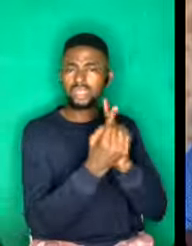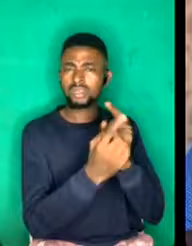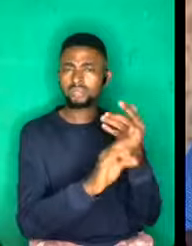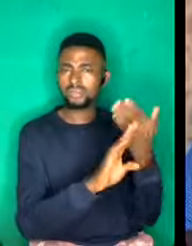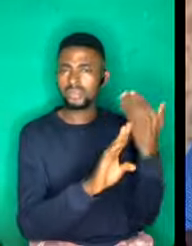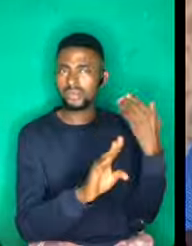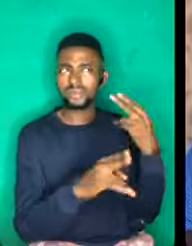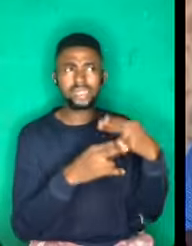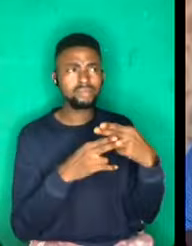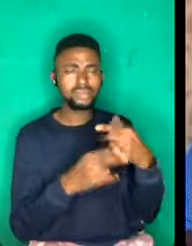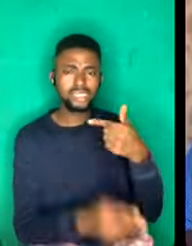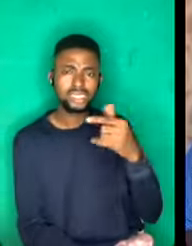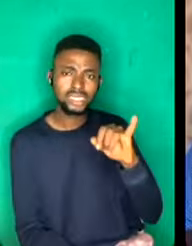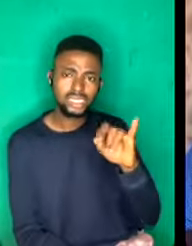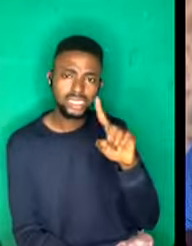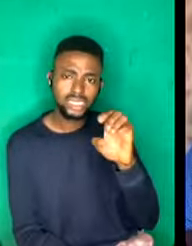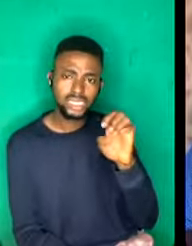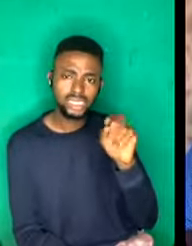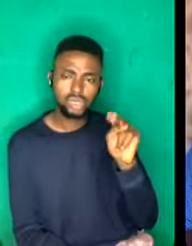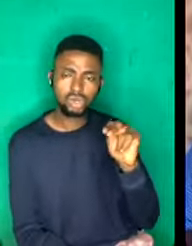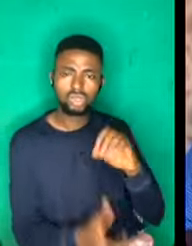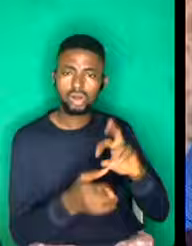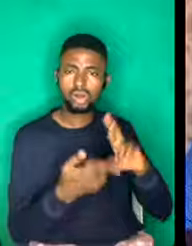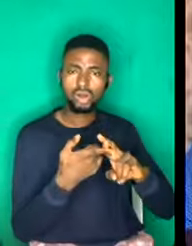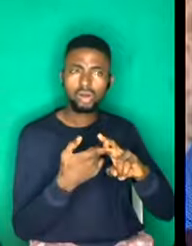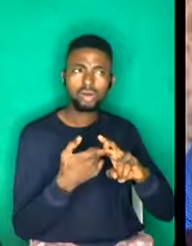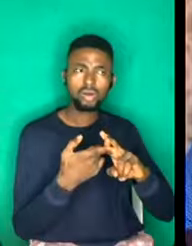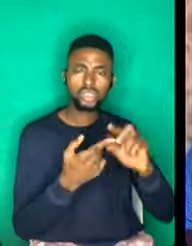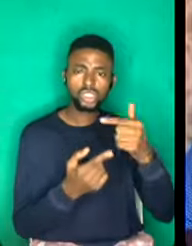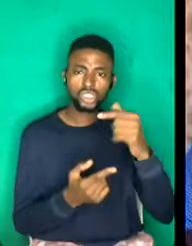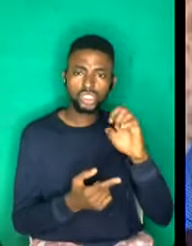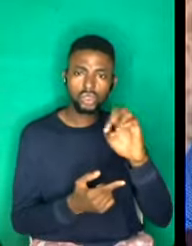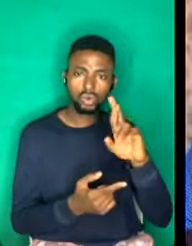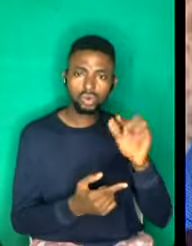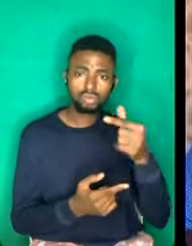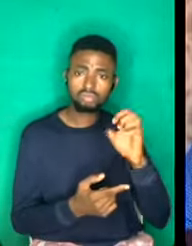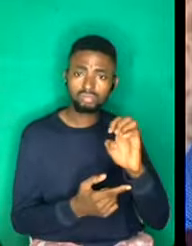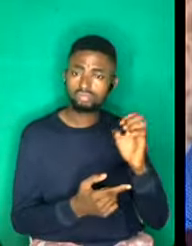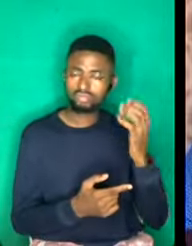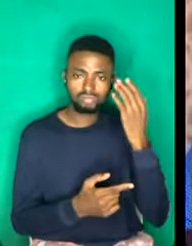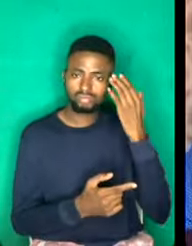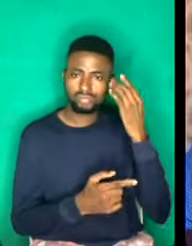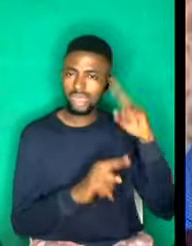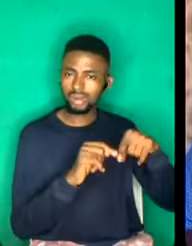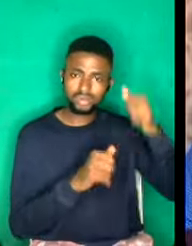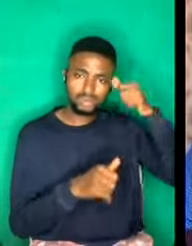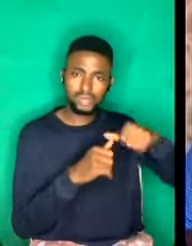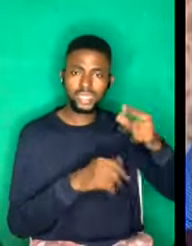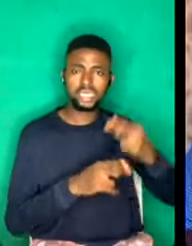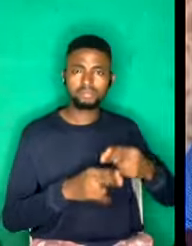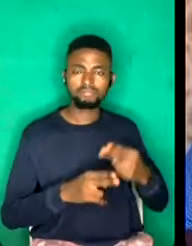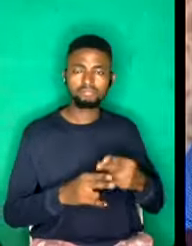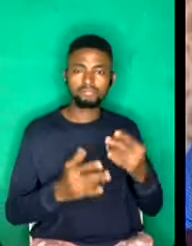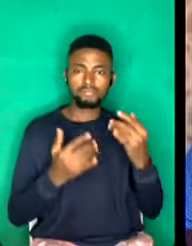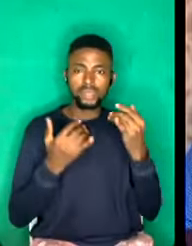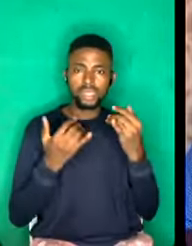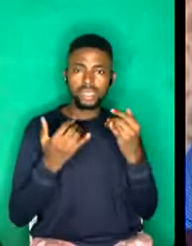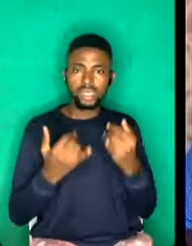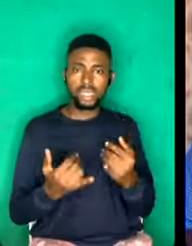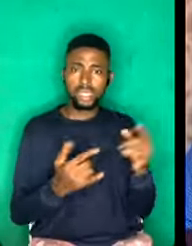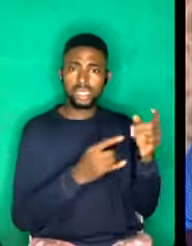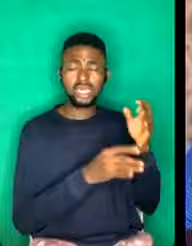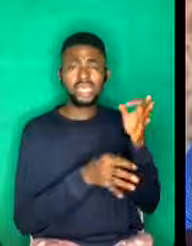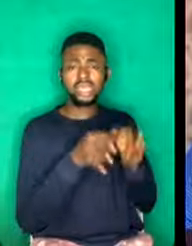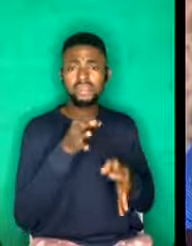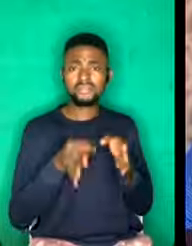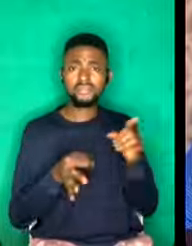George, I can't remember his name now. But when I'm telling you that, like you said, if you